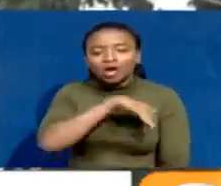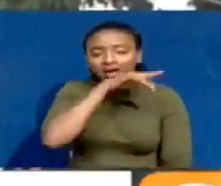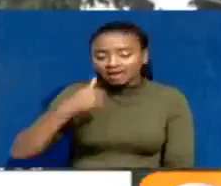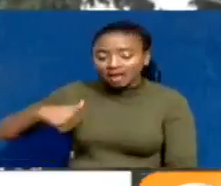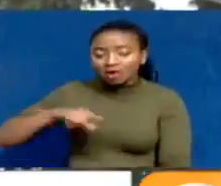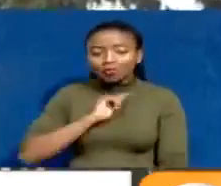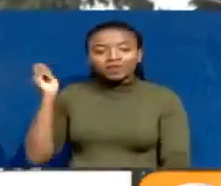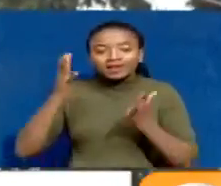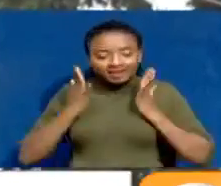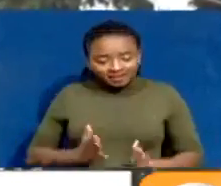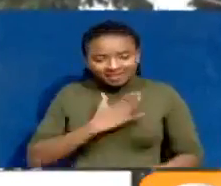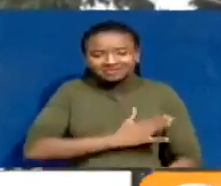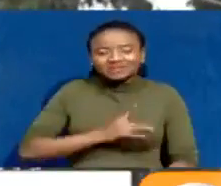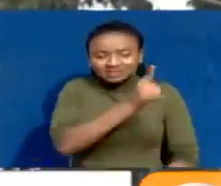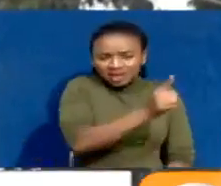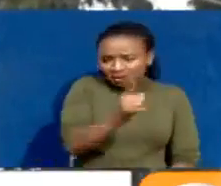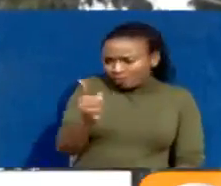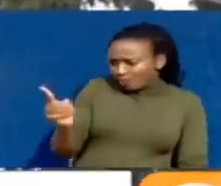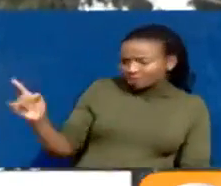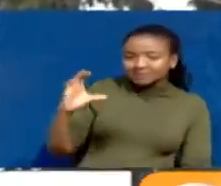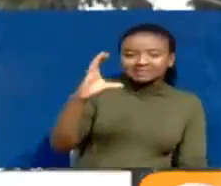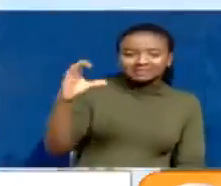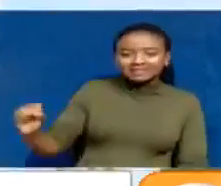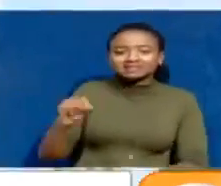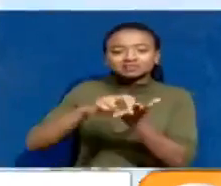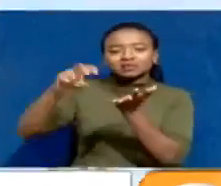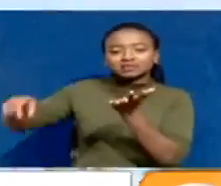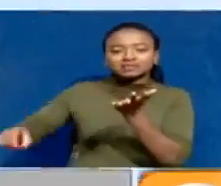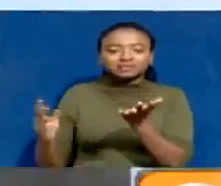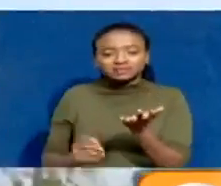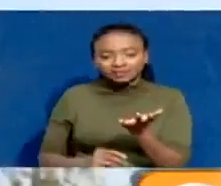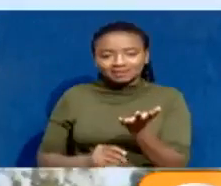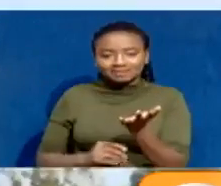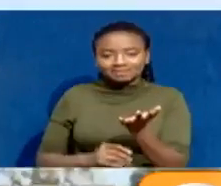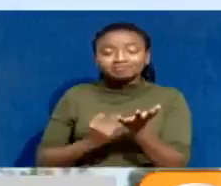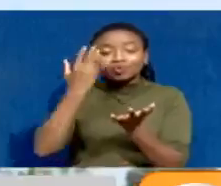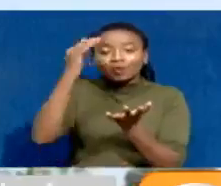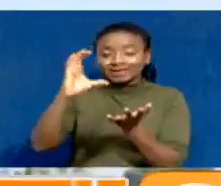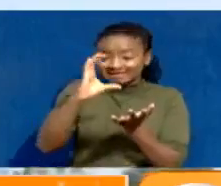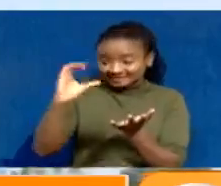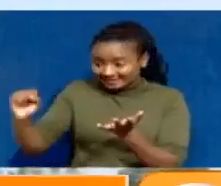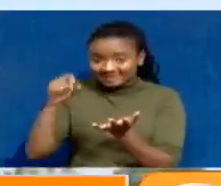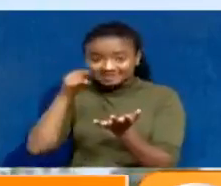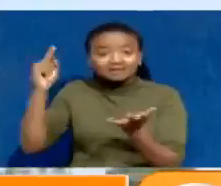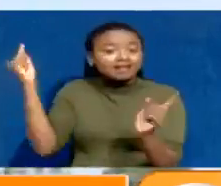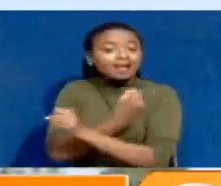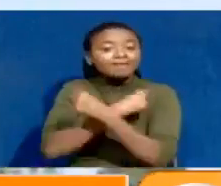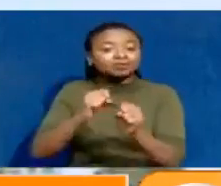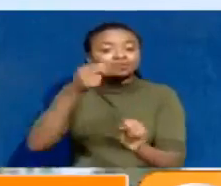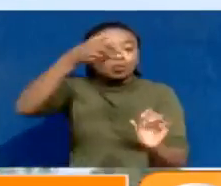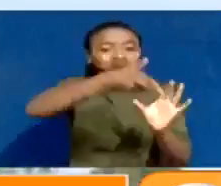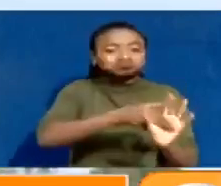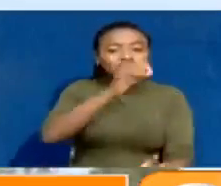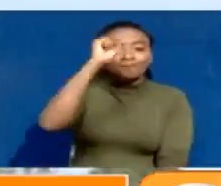Kenya, those cabinet secretaries must step aside. Kwa sababu cabinet secretaries hawawezi